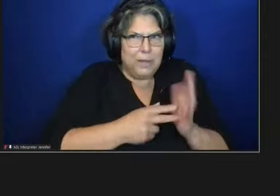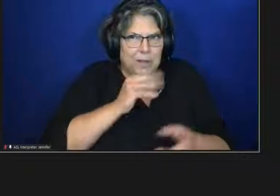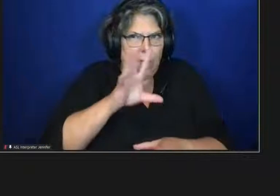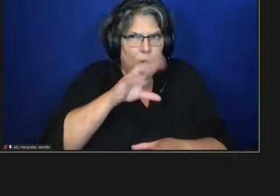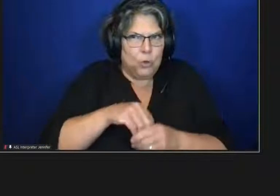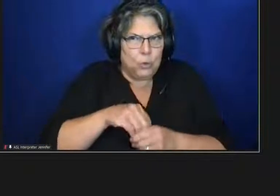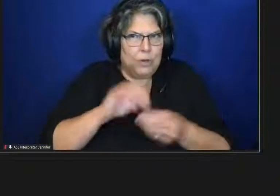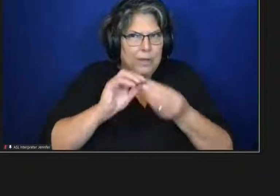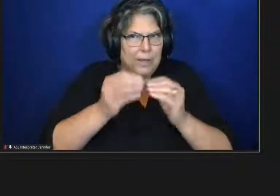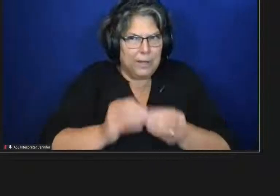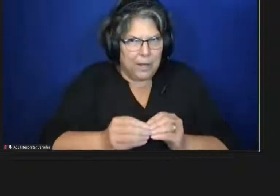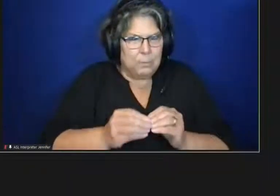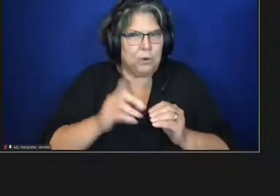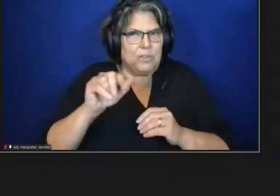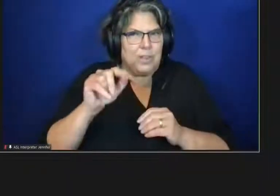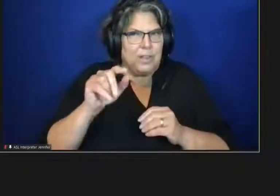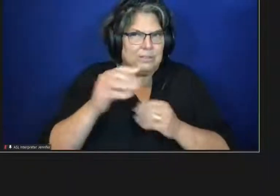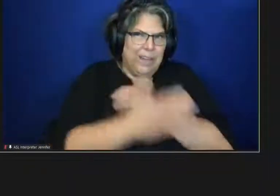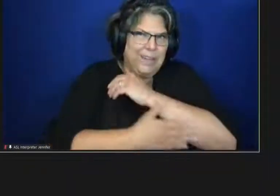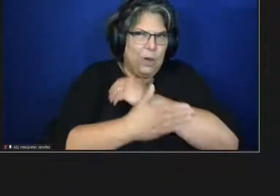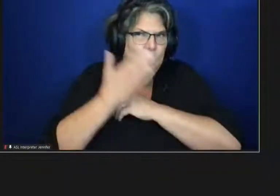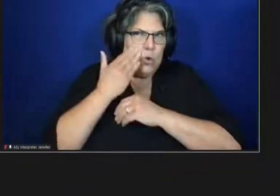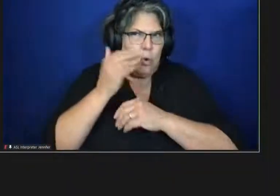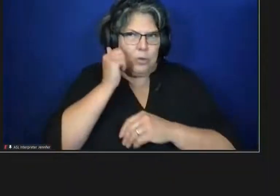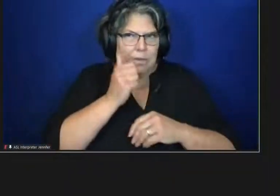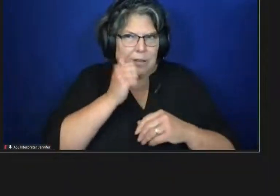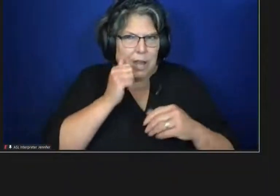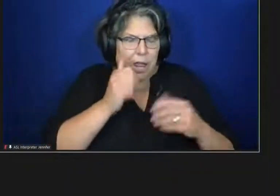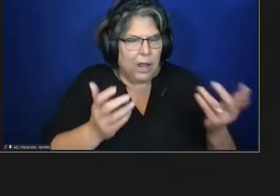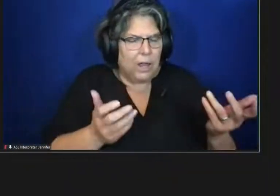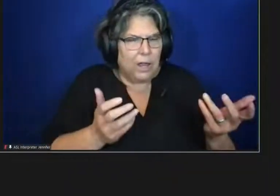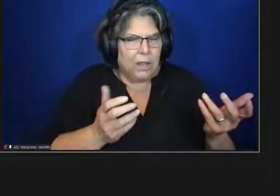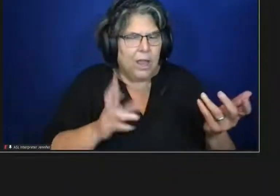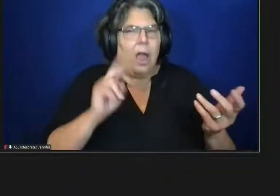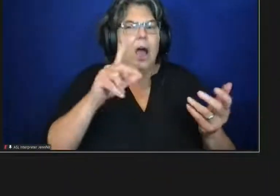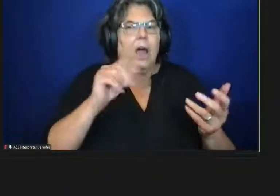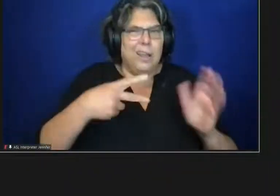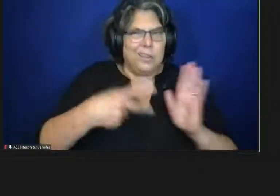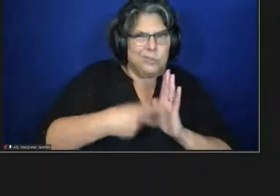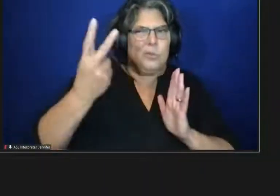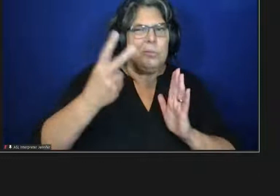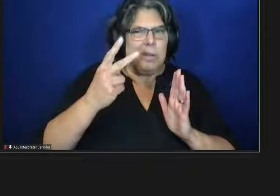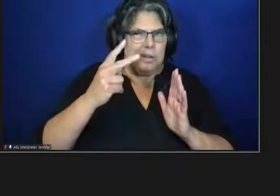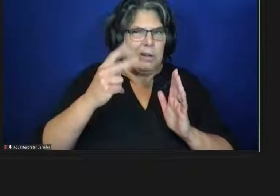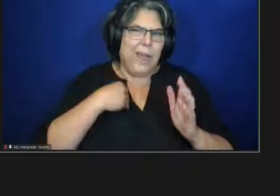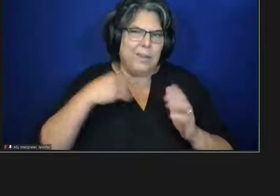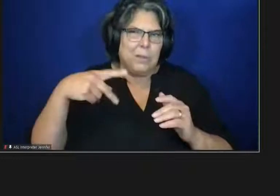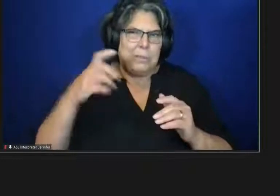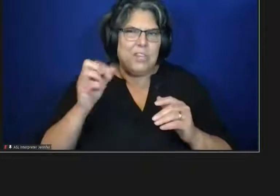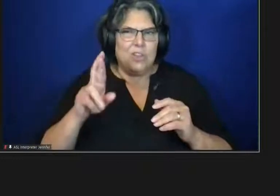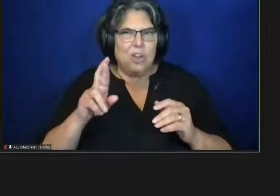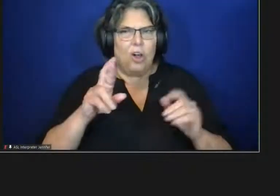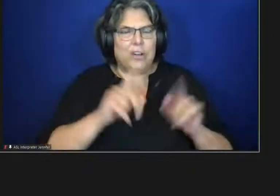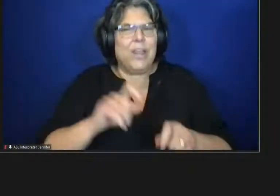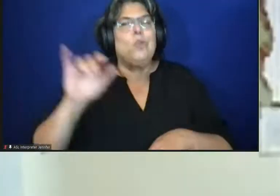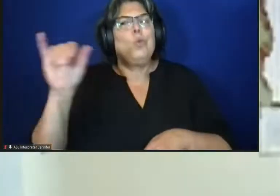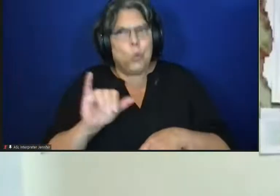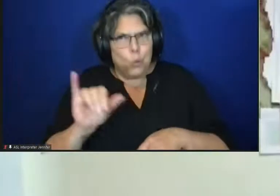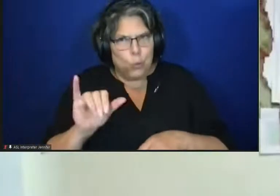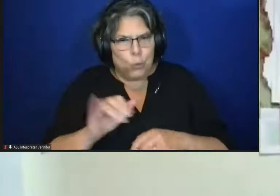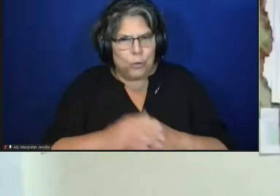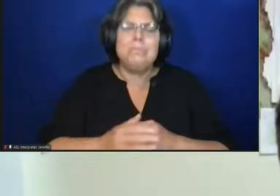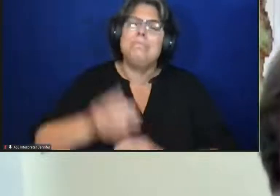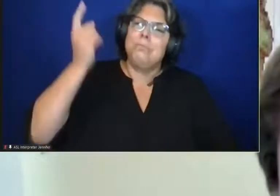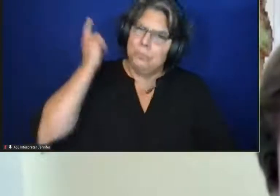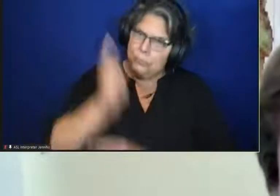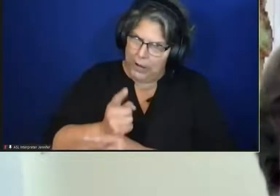the numbers that the county puts out daily unless it's duplicated by a PCR test in some way.